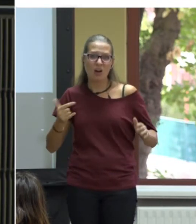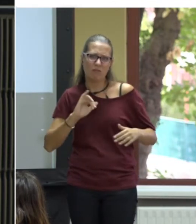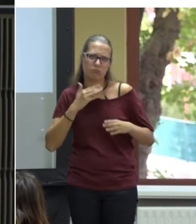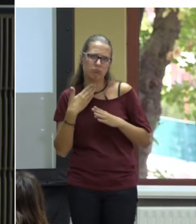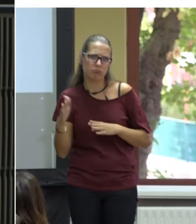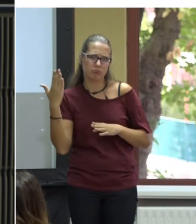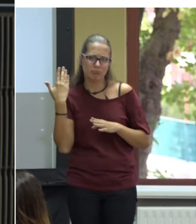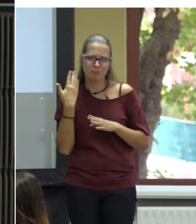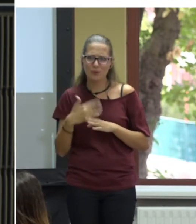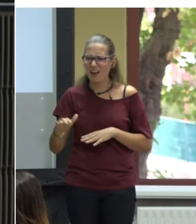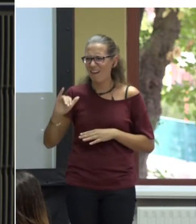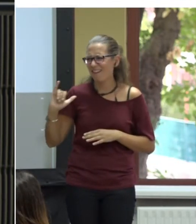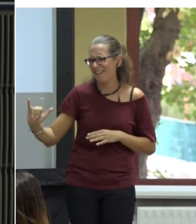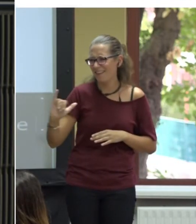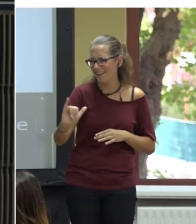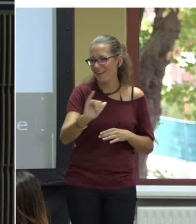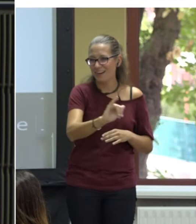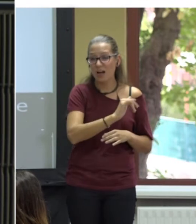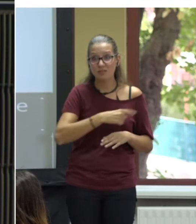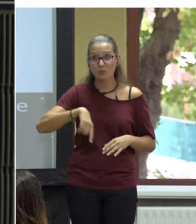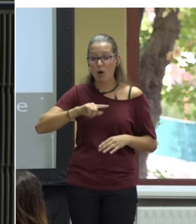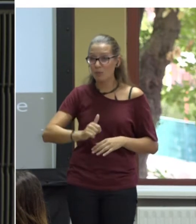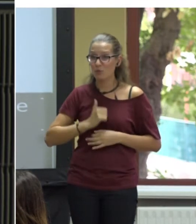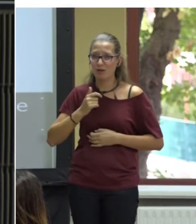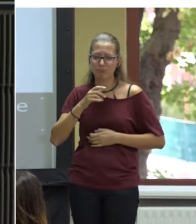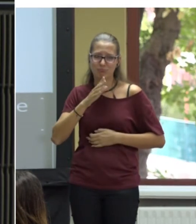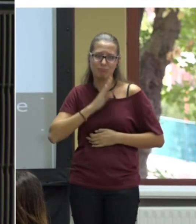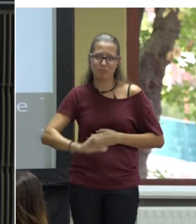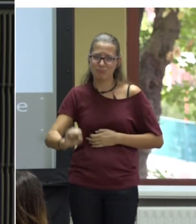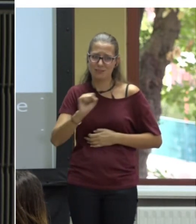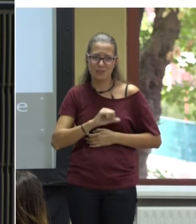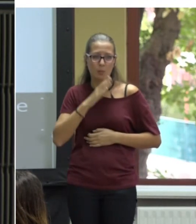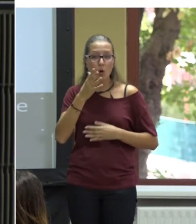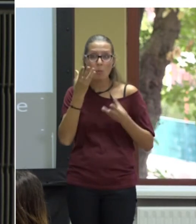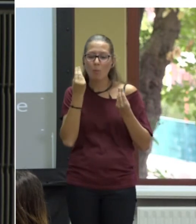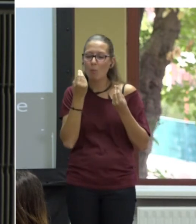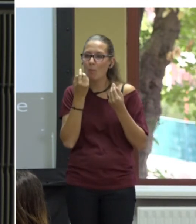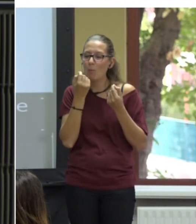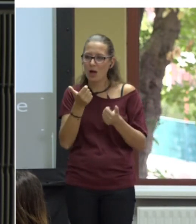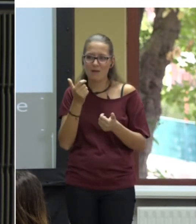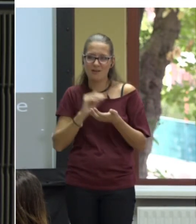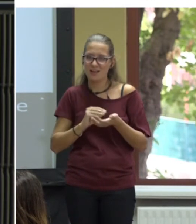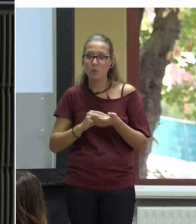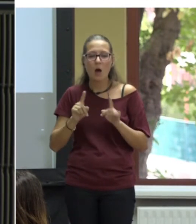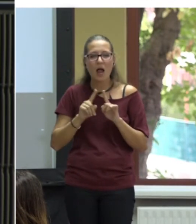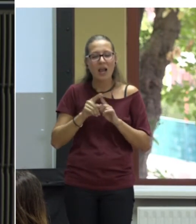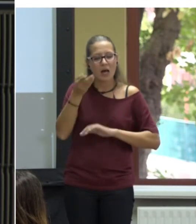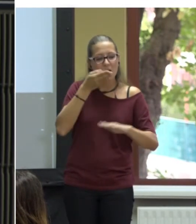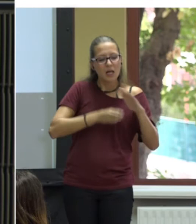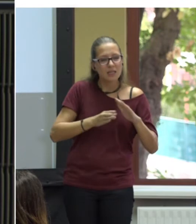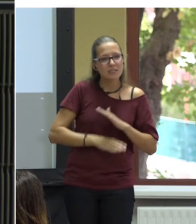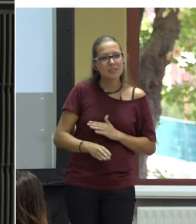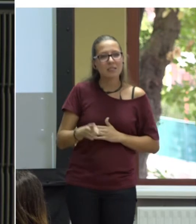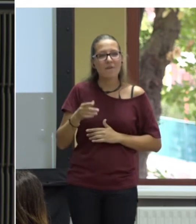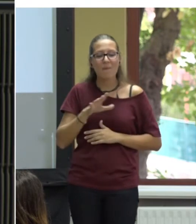enough technology. We've got a fantastic opportunity because I think very little times have we been